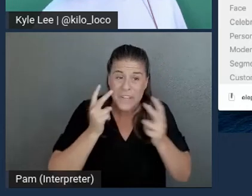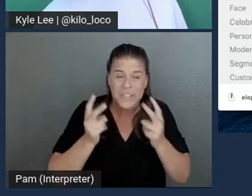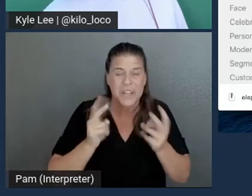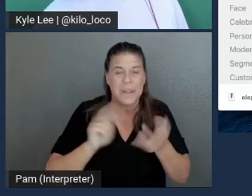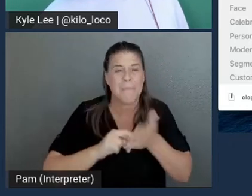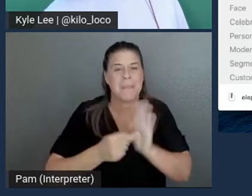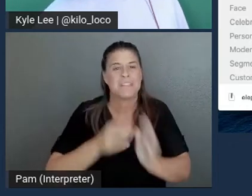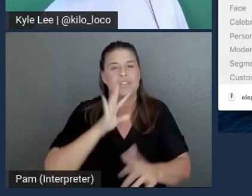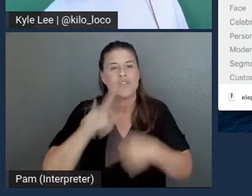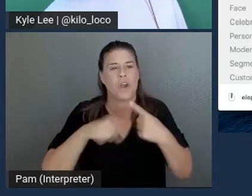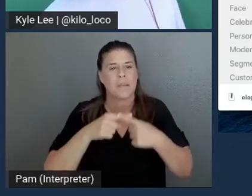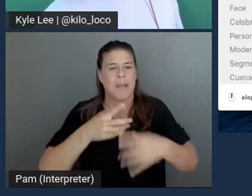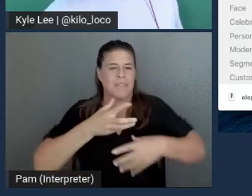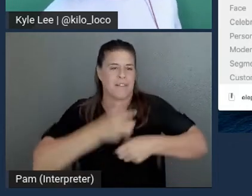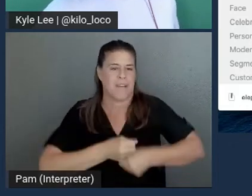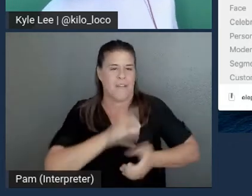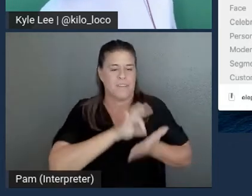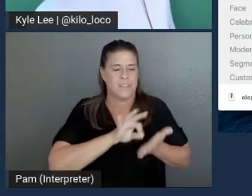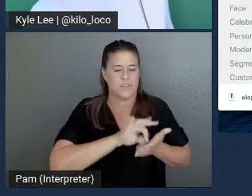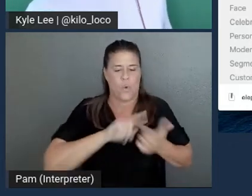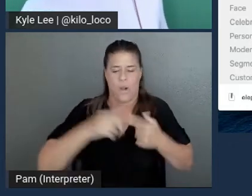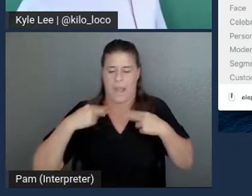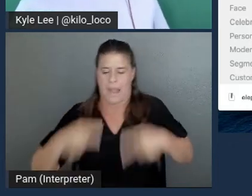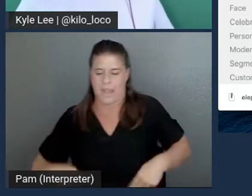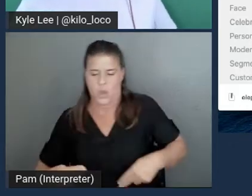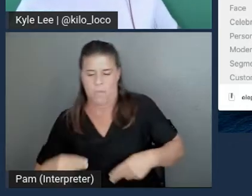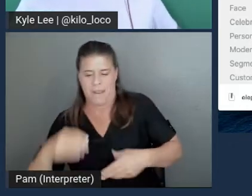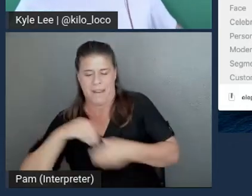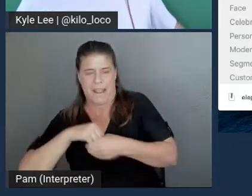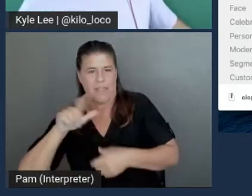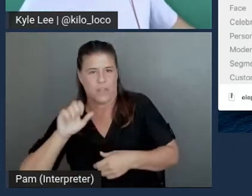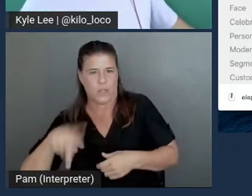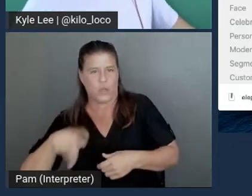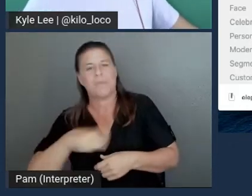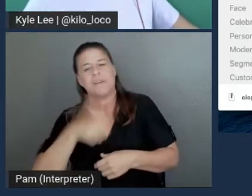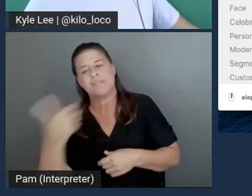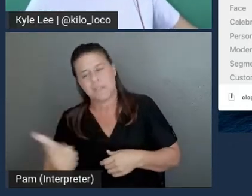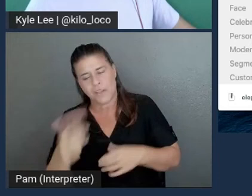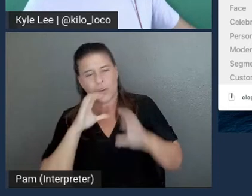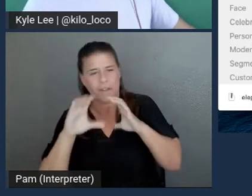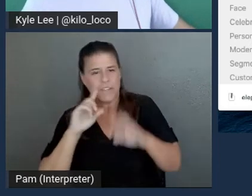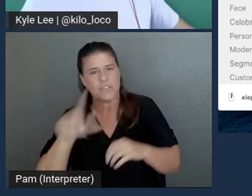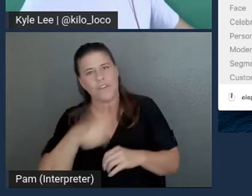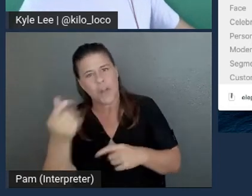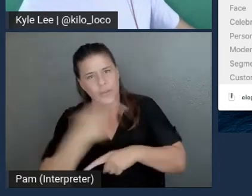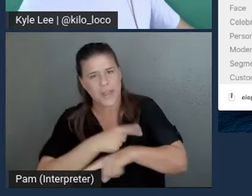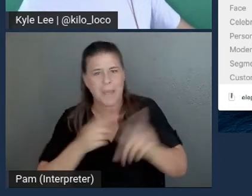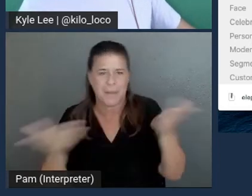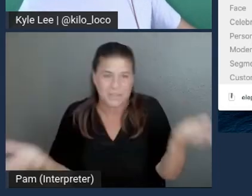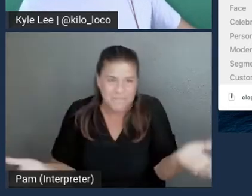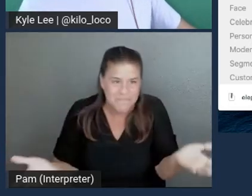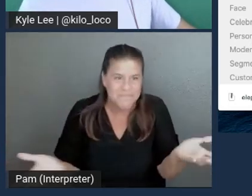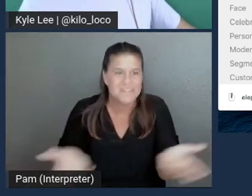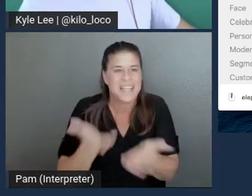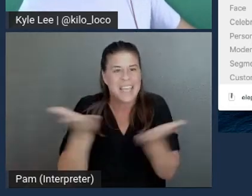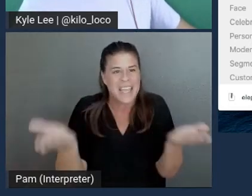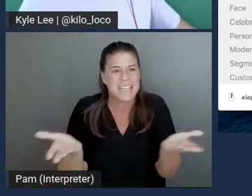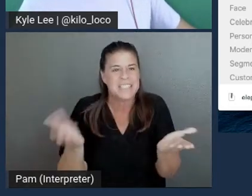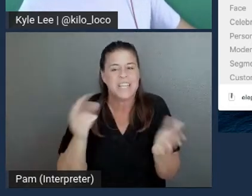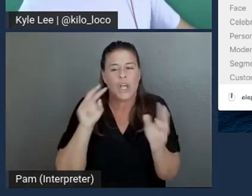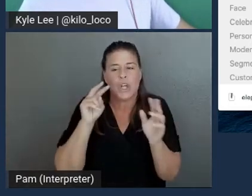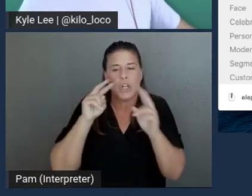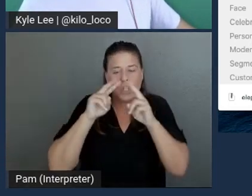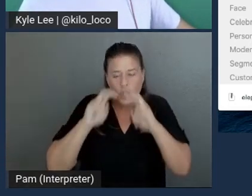the confidence scores, and human in the loop is another conversation for another day. But yeah, it is looking at